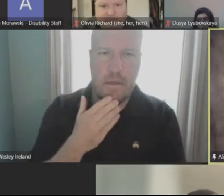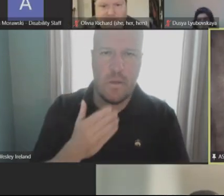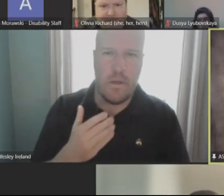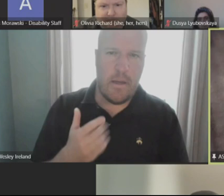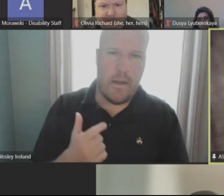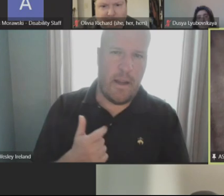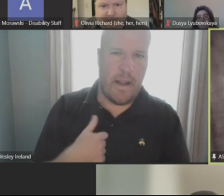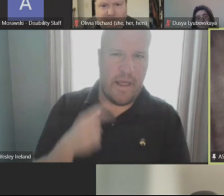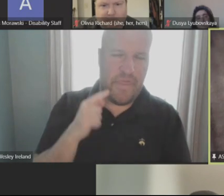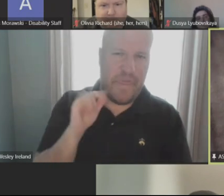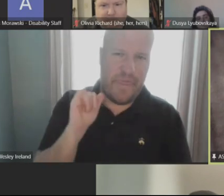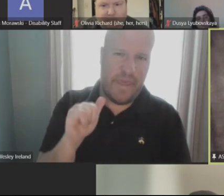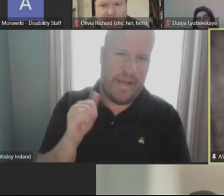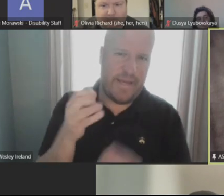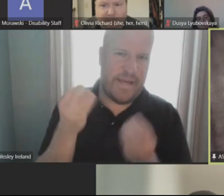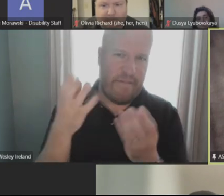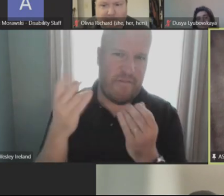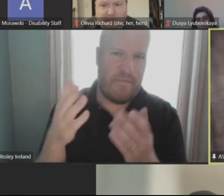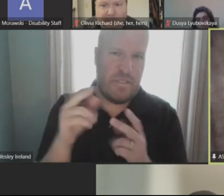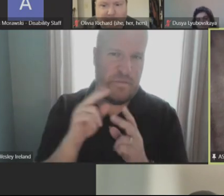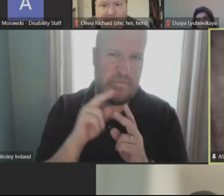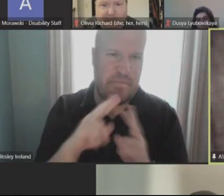Okay. Thank you for that, Charlie.